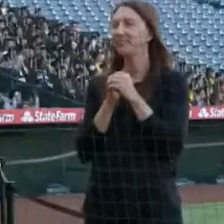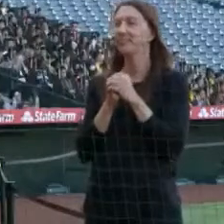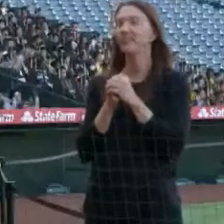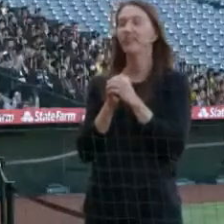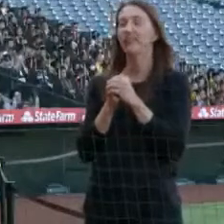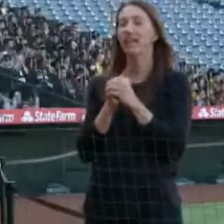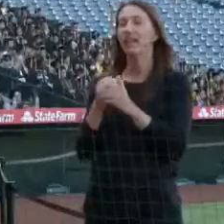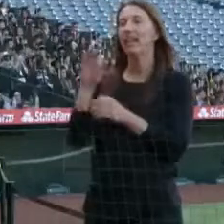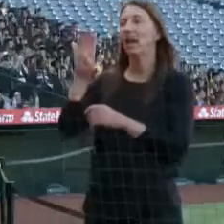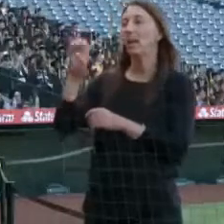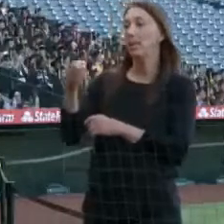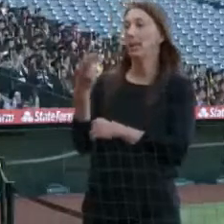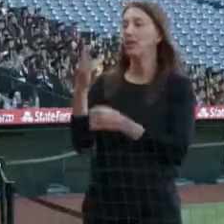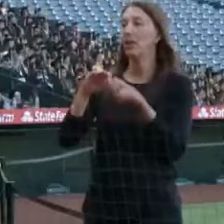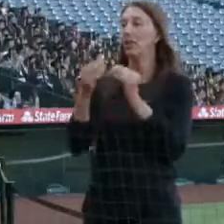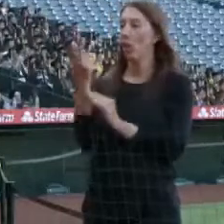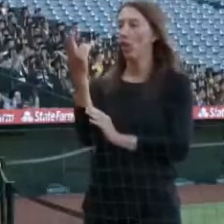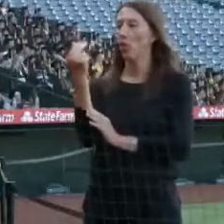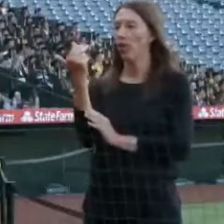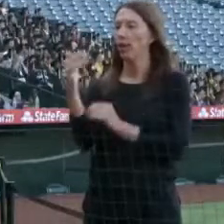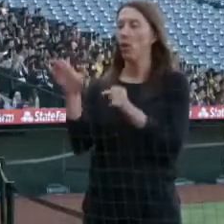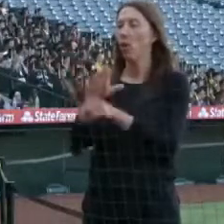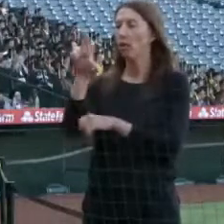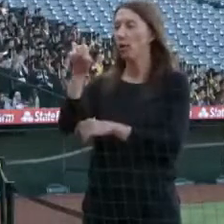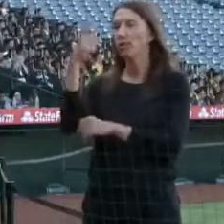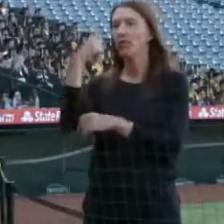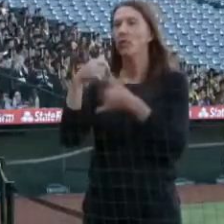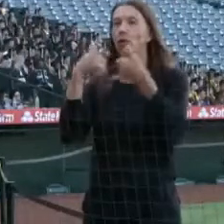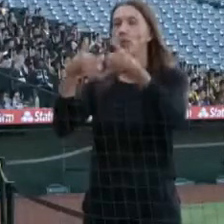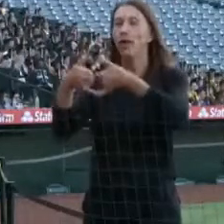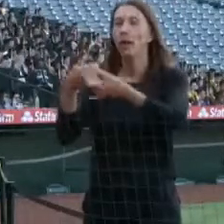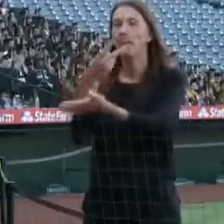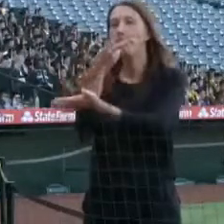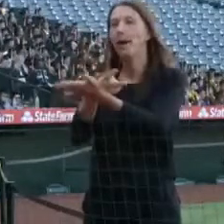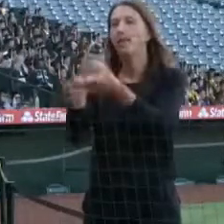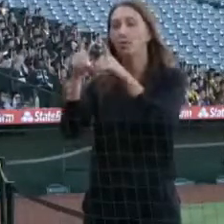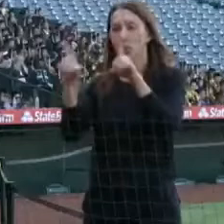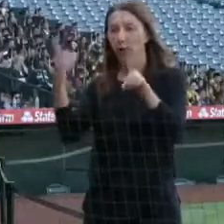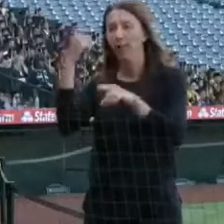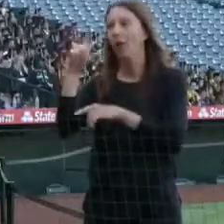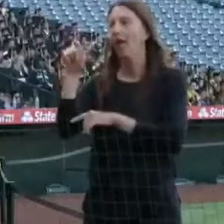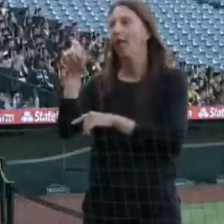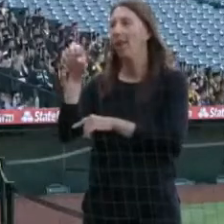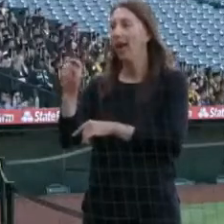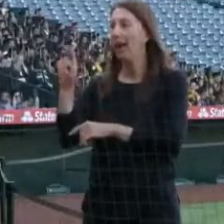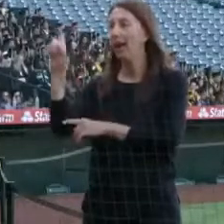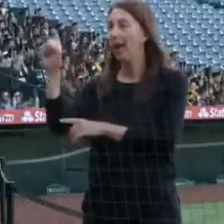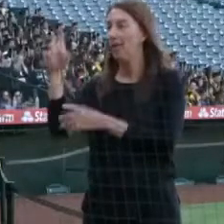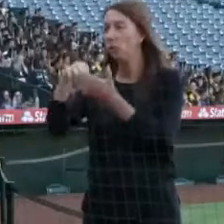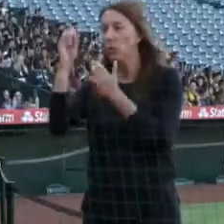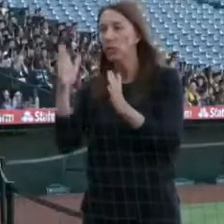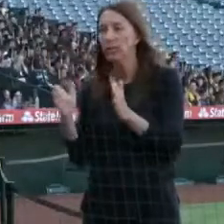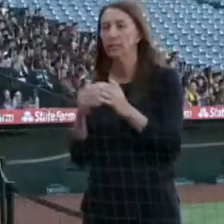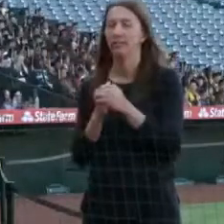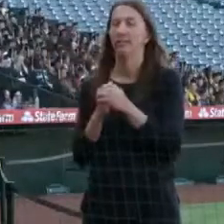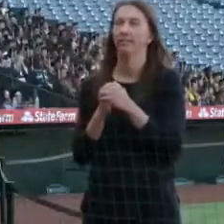The beach is number 13 nationally in awarding master's degrees to Latinx students.